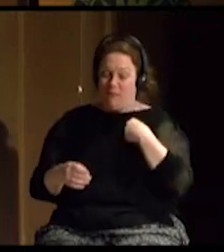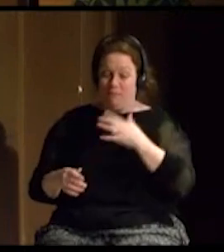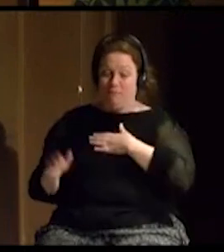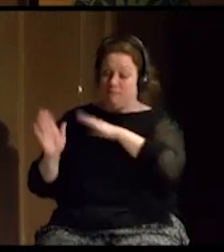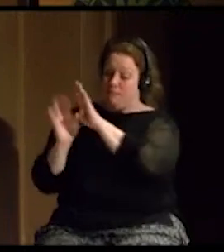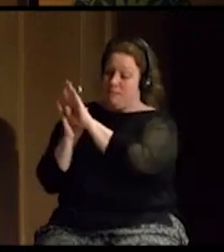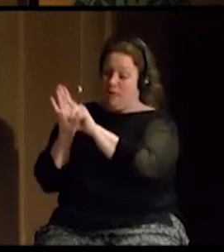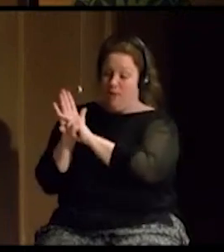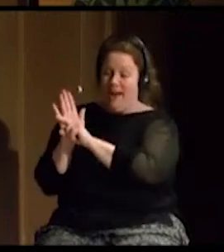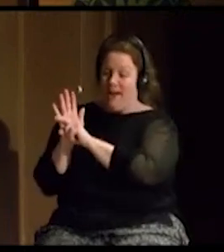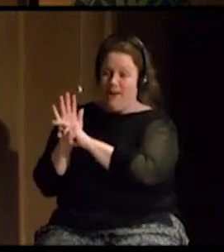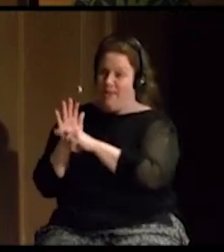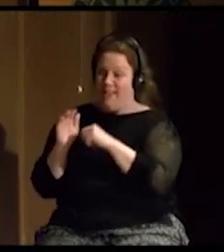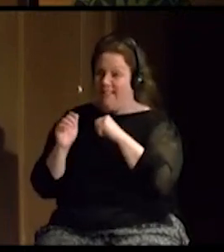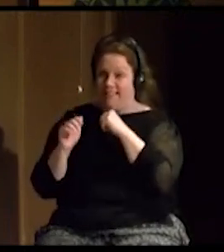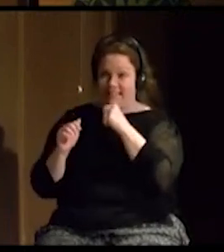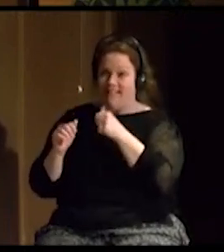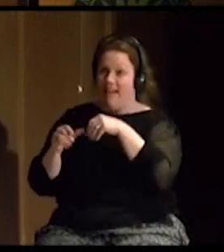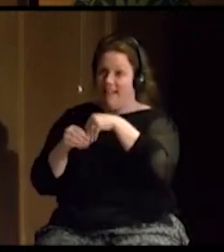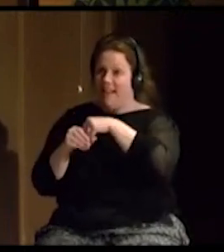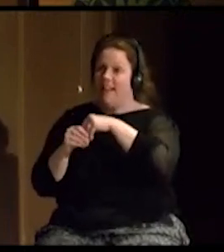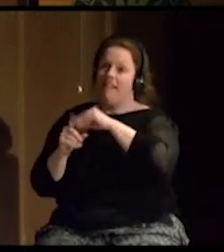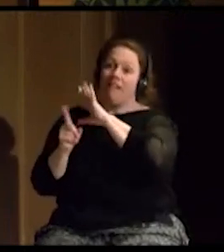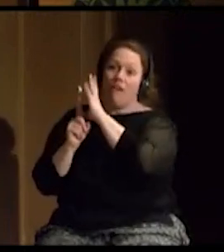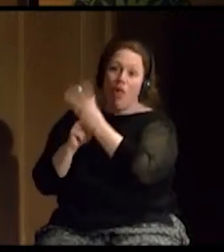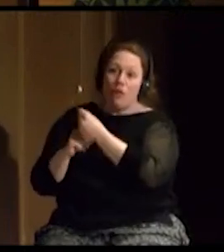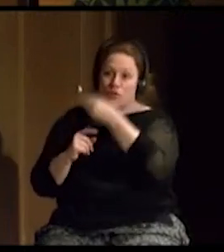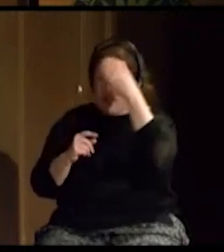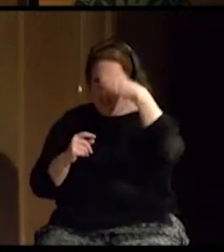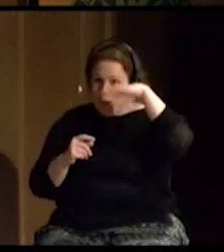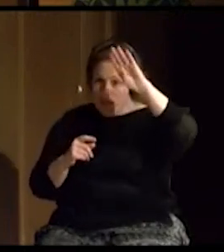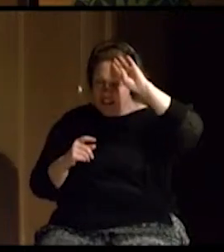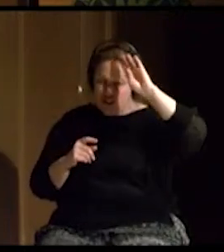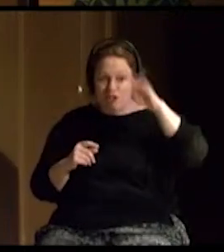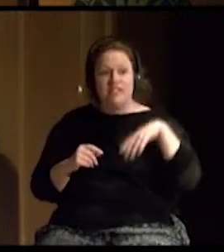background is not originally in cultural anthropology.